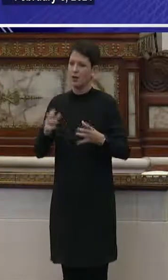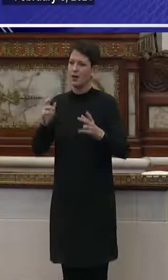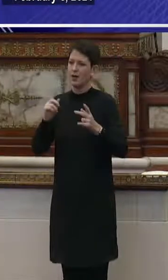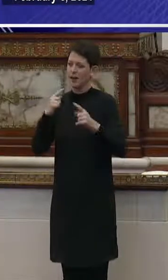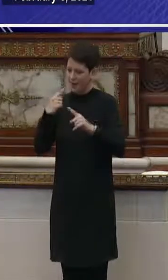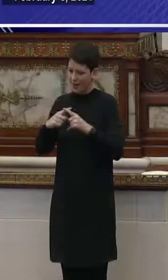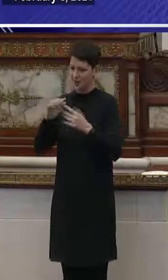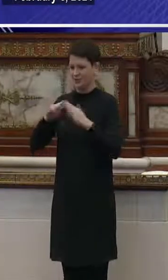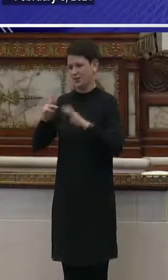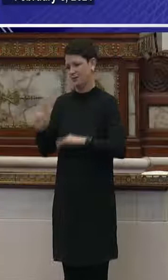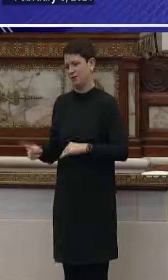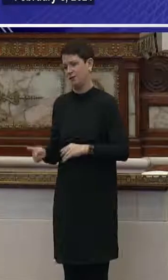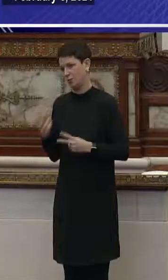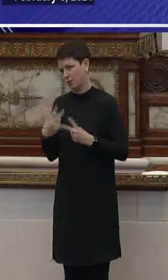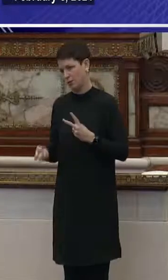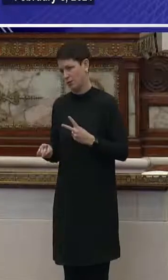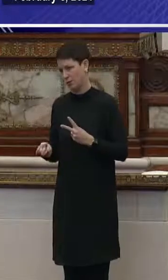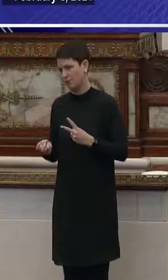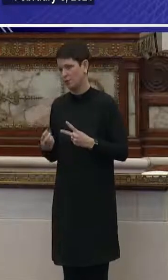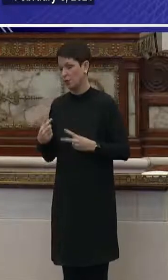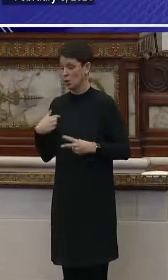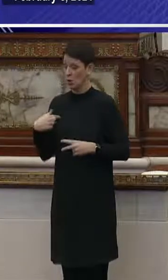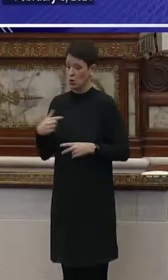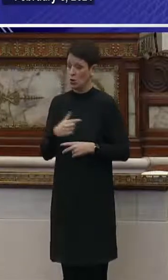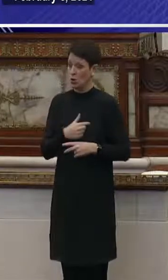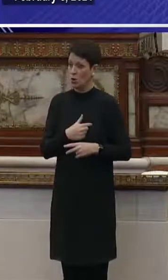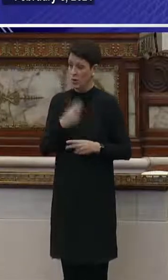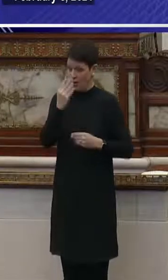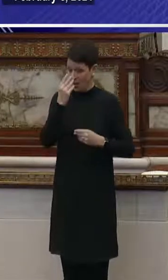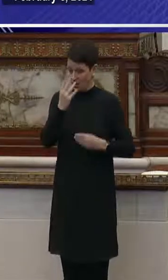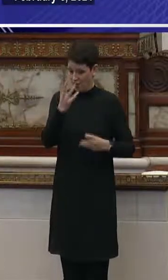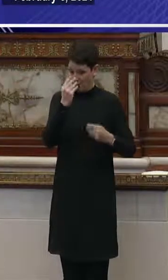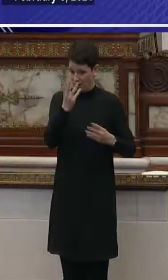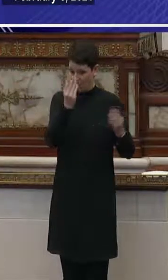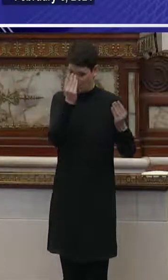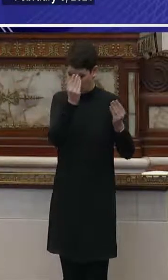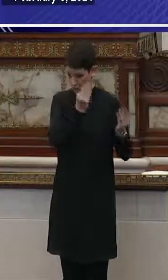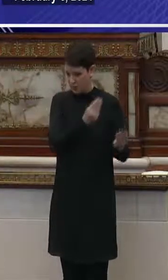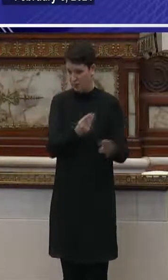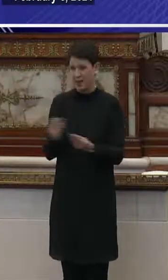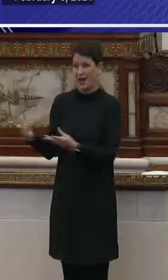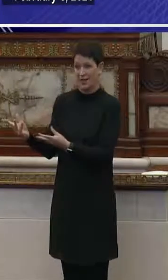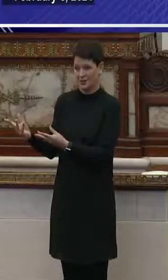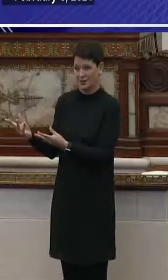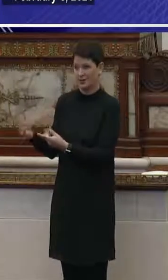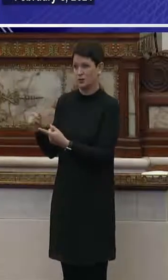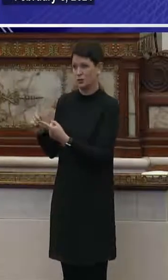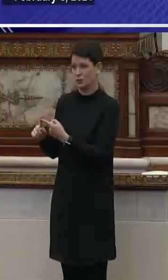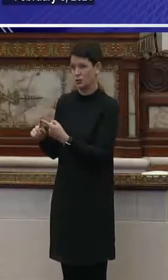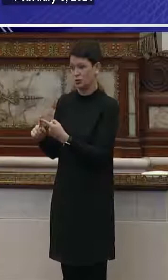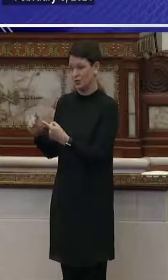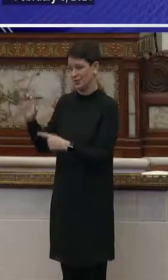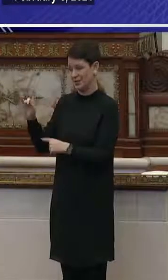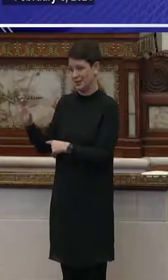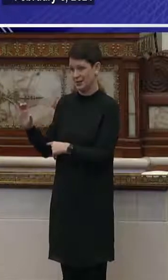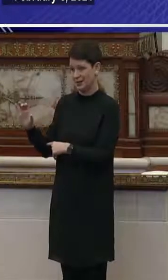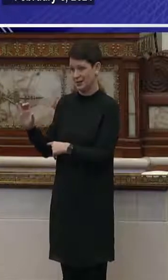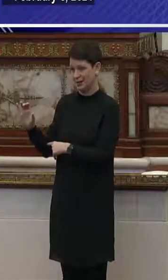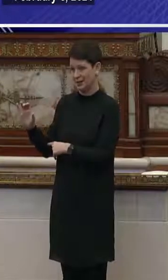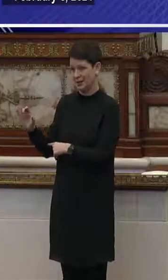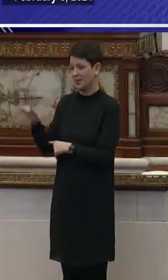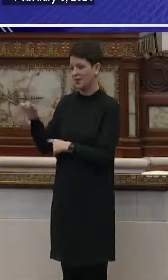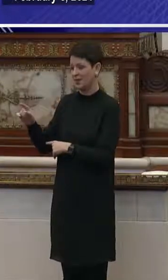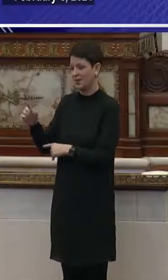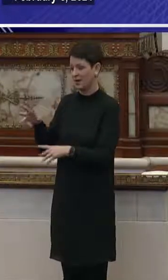of Philadelphia, because ultimately we pass this information on directly to the CDC, and they took